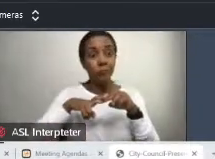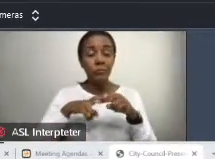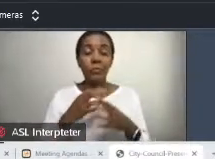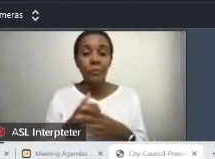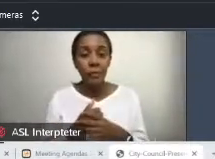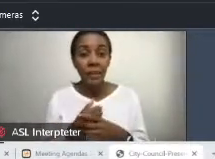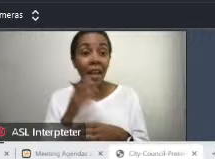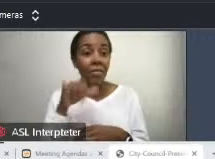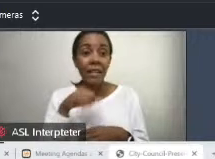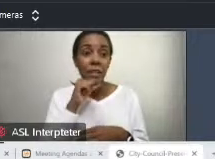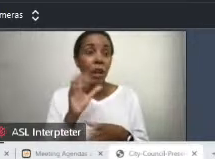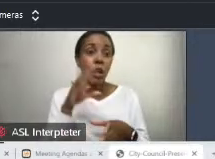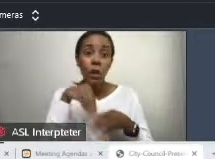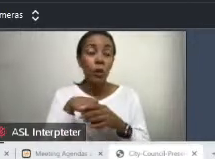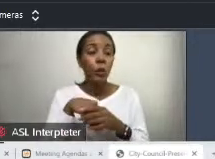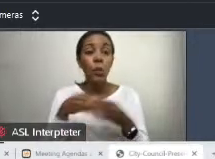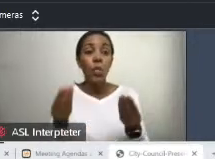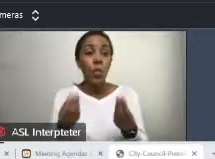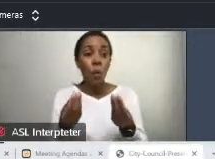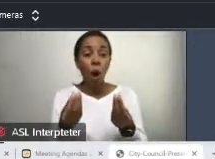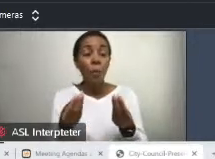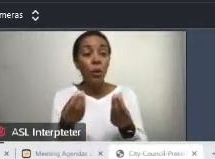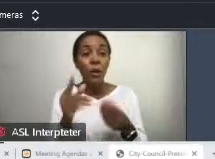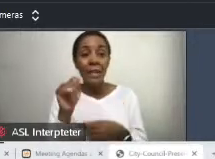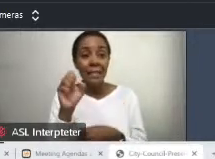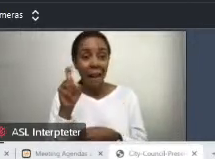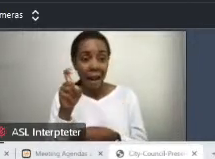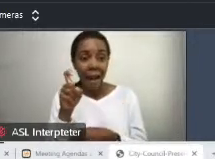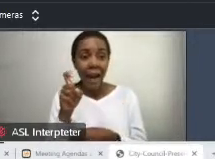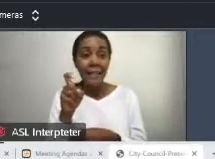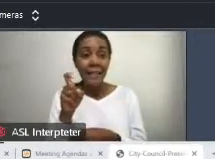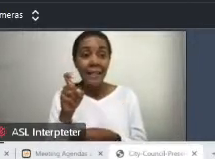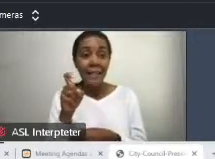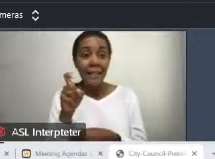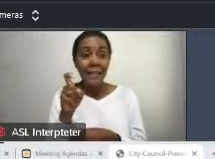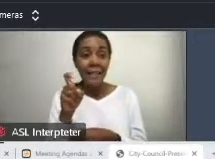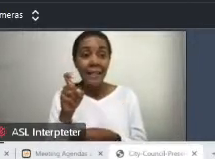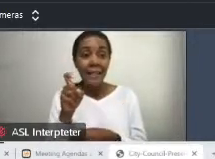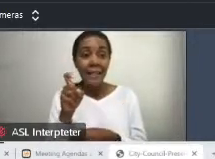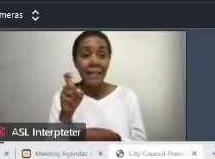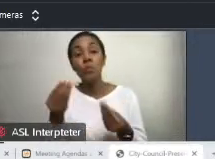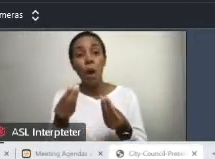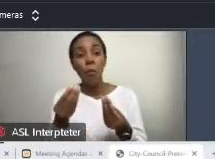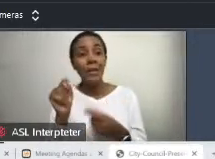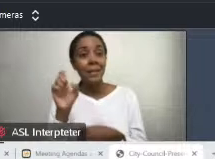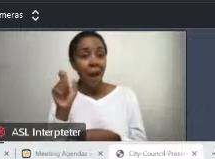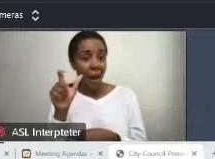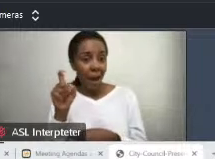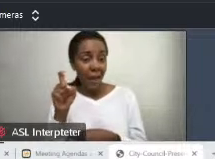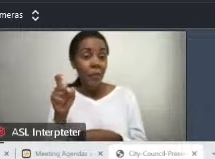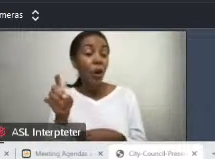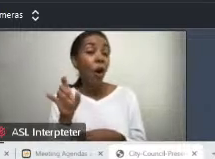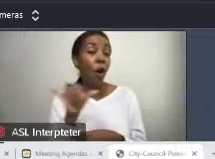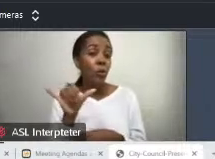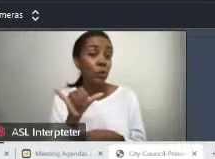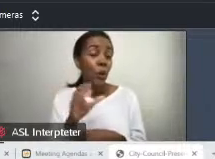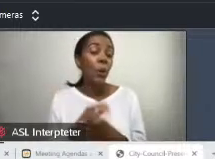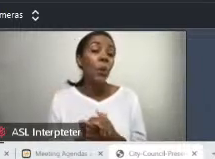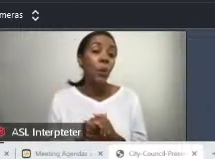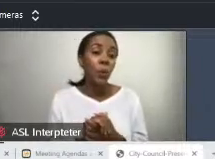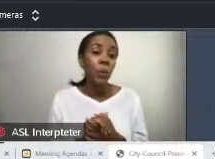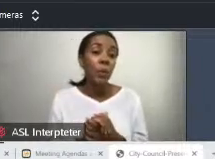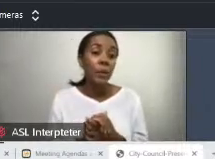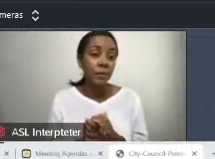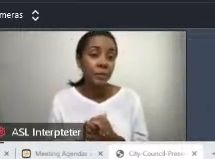include the property tax that the hotel generates, also the property tax that the condos will generate that I don't think was left out in our proposal before, but